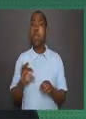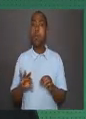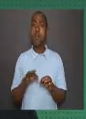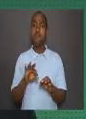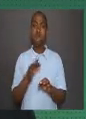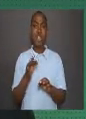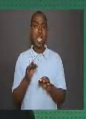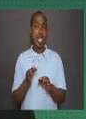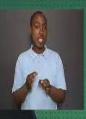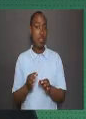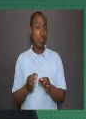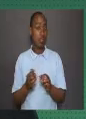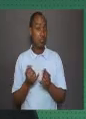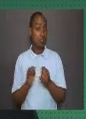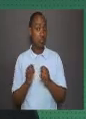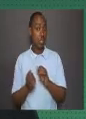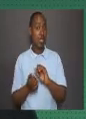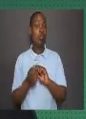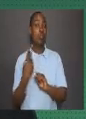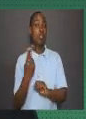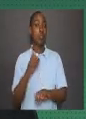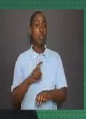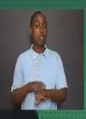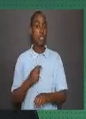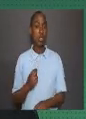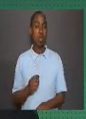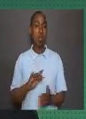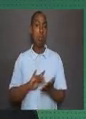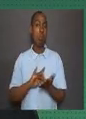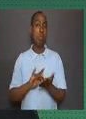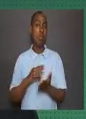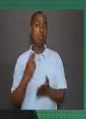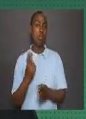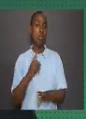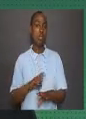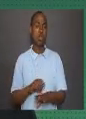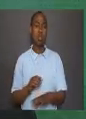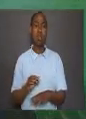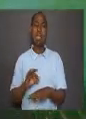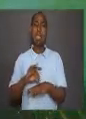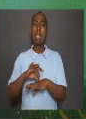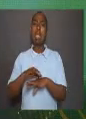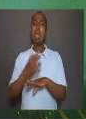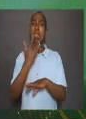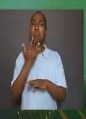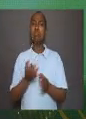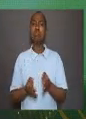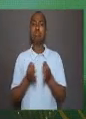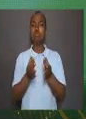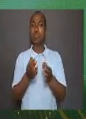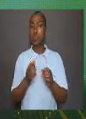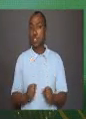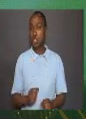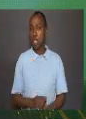for drug use, or through infected blood transfusions.